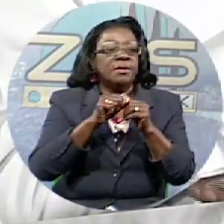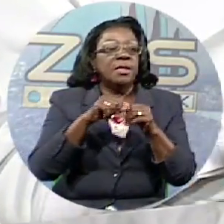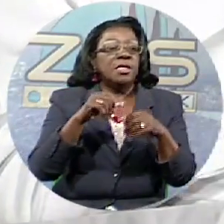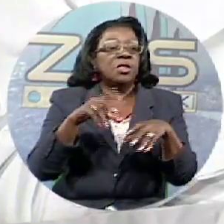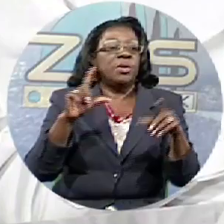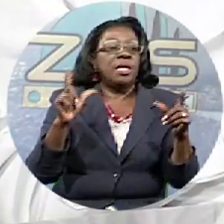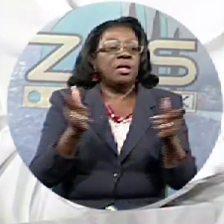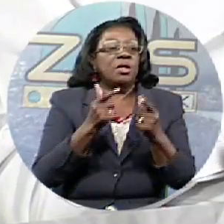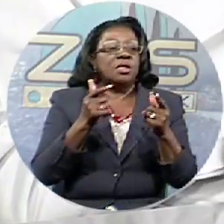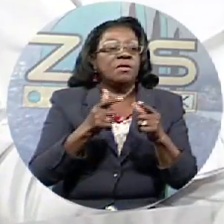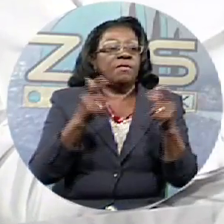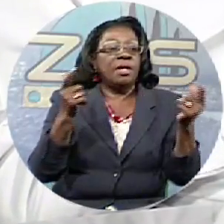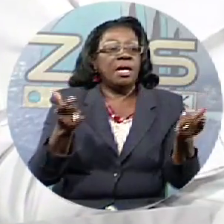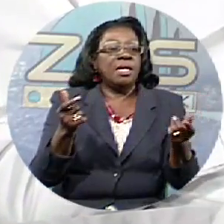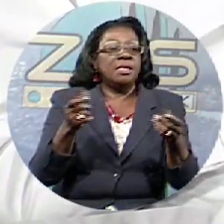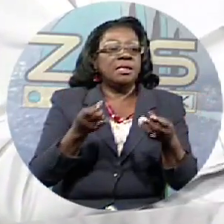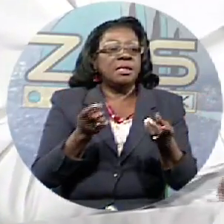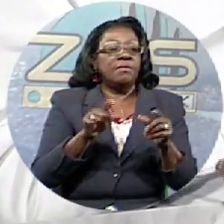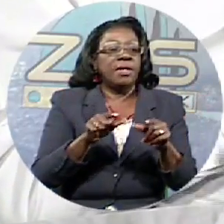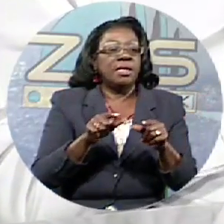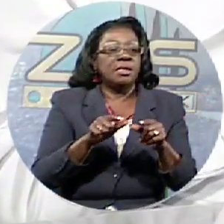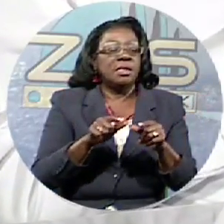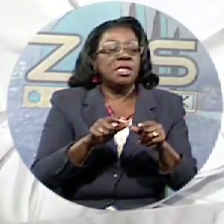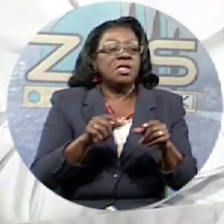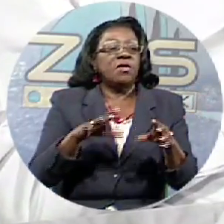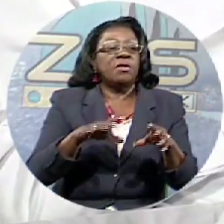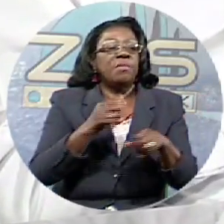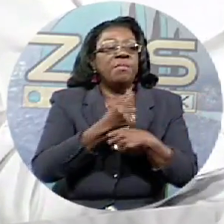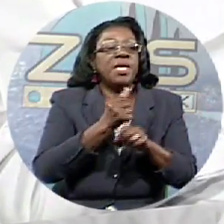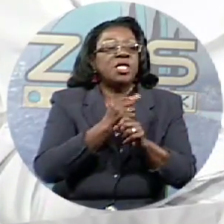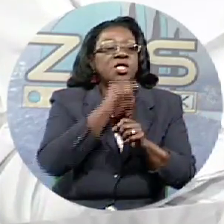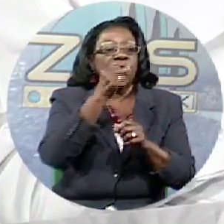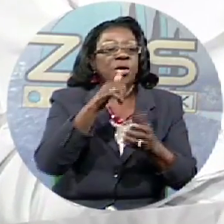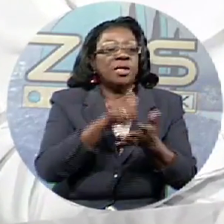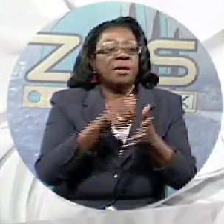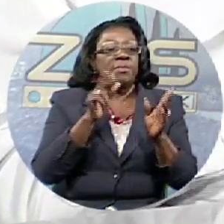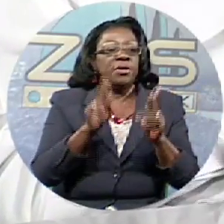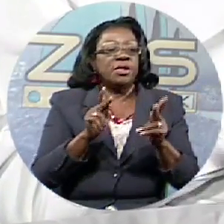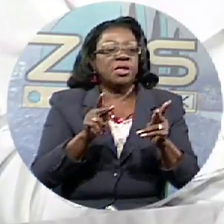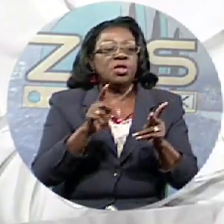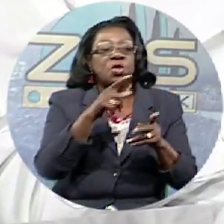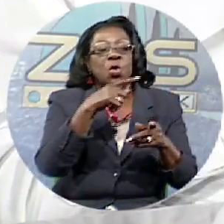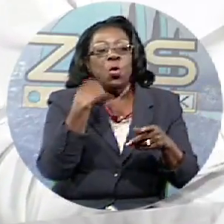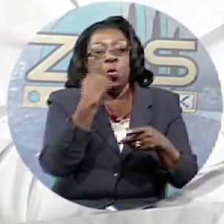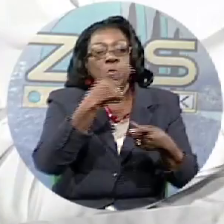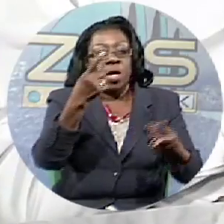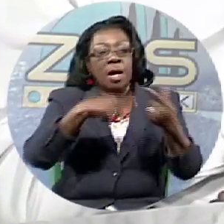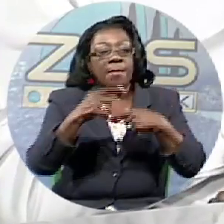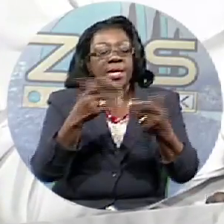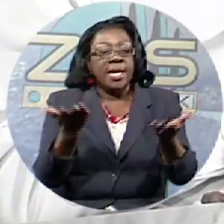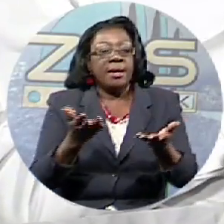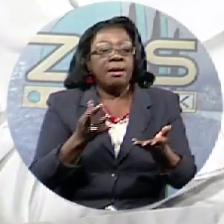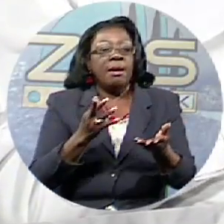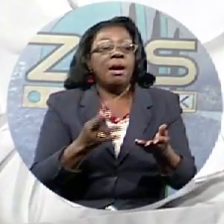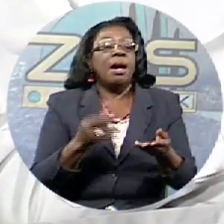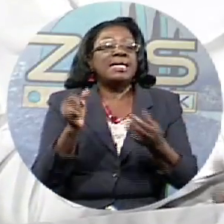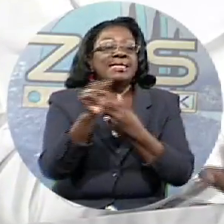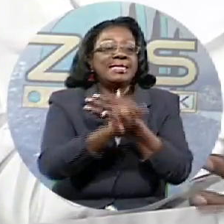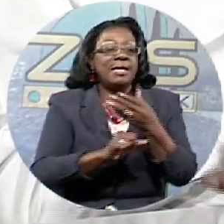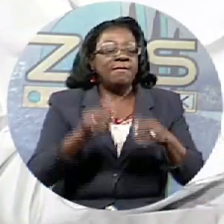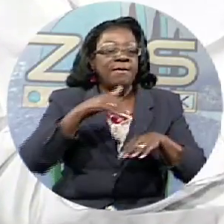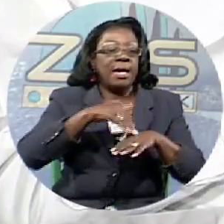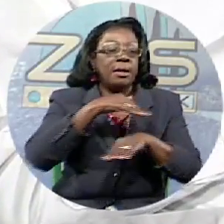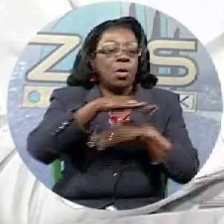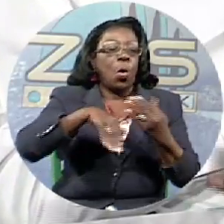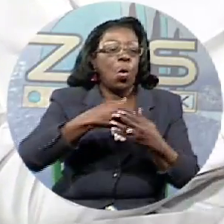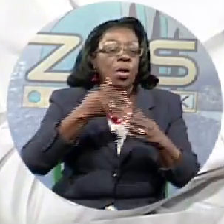lot of large events, so we have to ensure that our persons who attend our events are protected. So we have some dogs who can